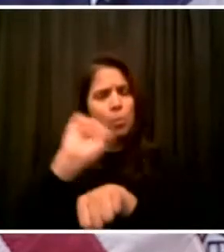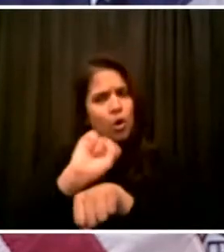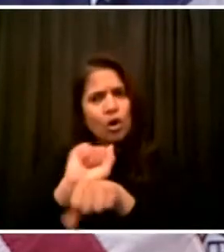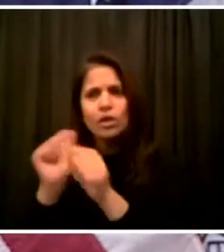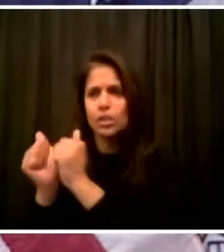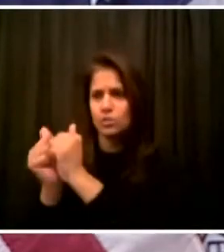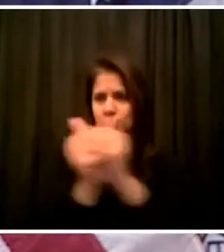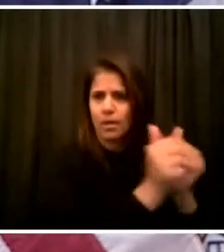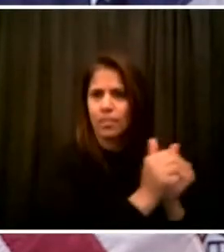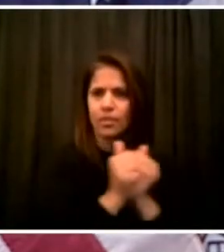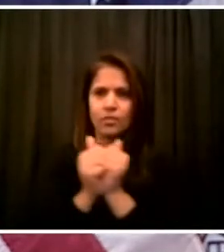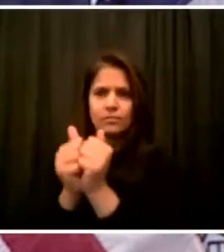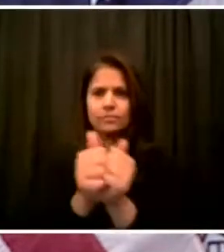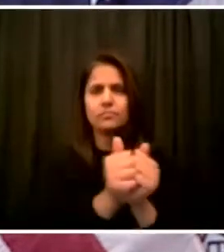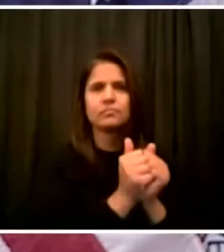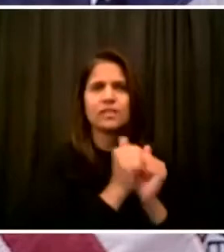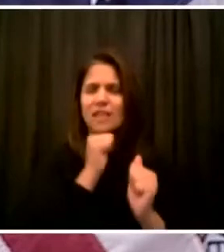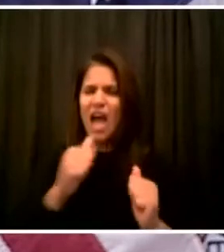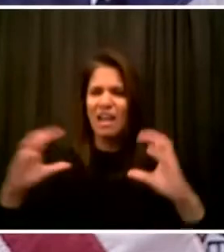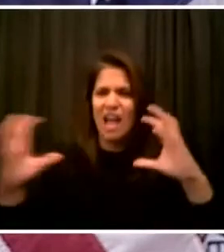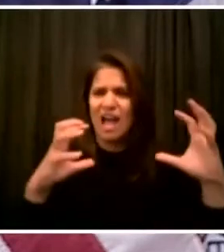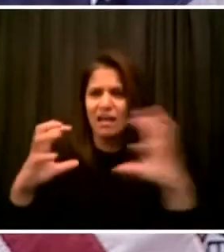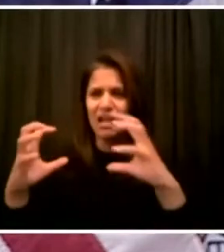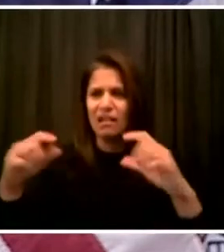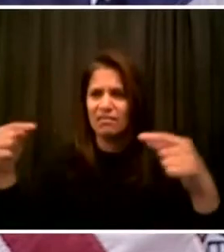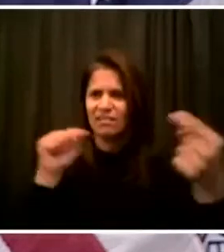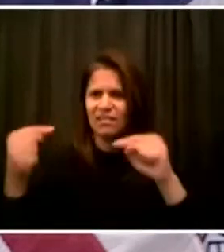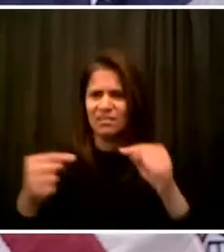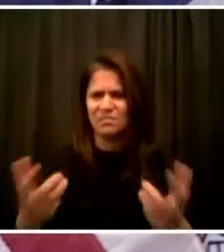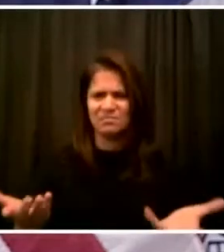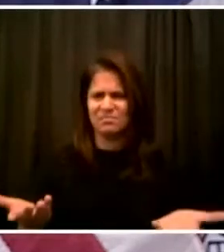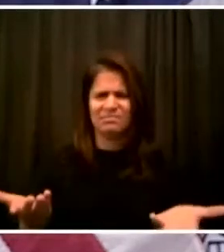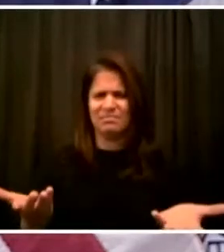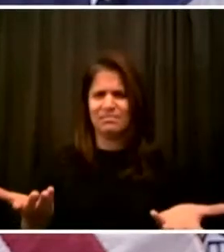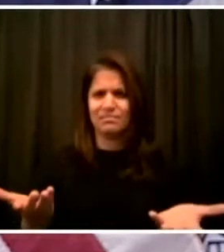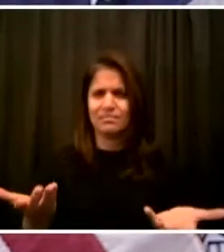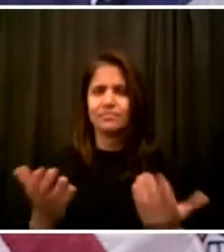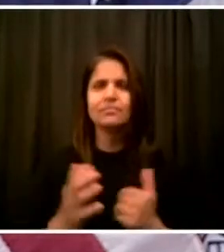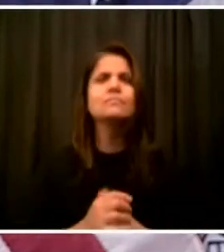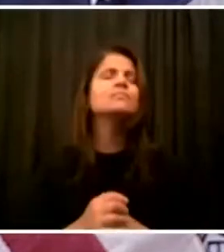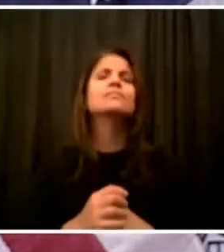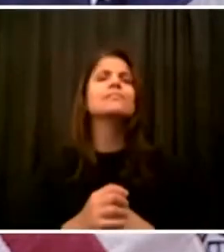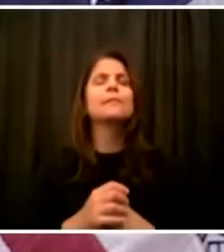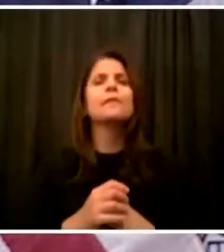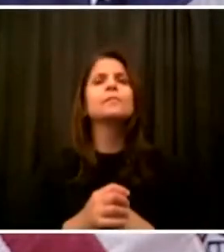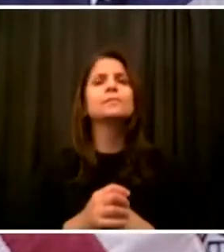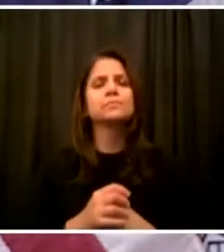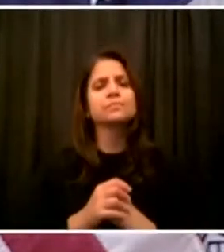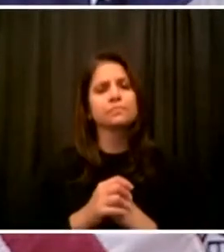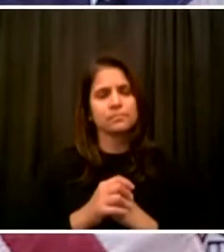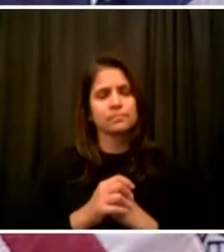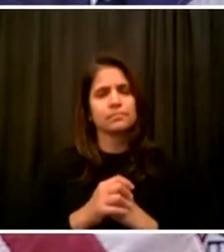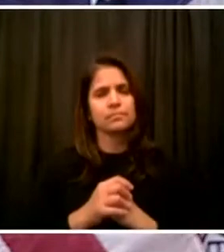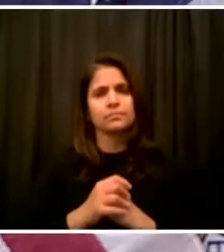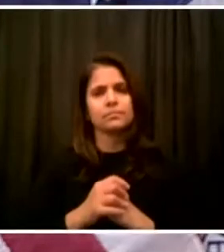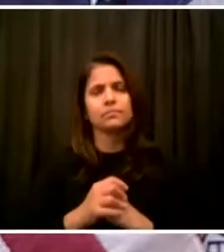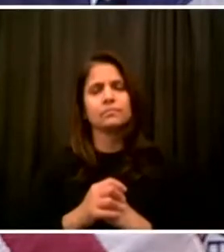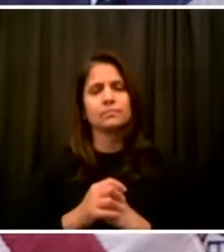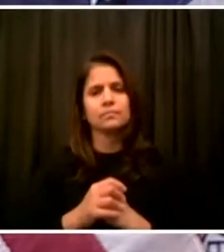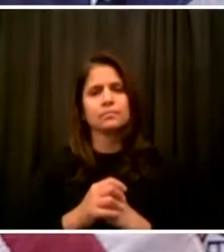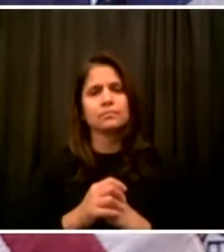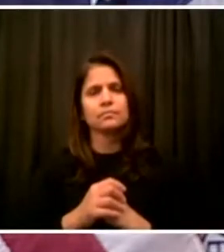language. All right, well, again, there are some things around us that give us pause,